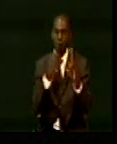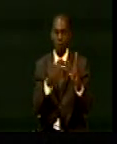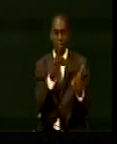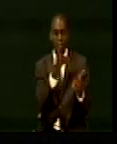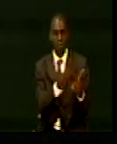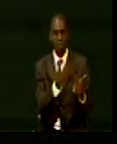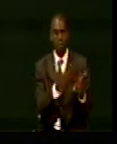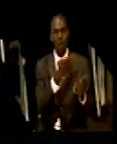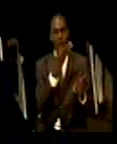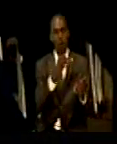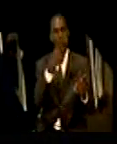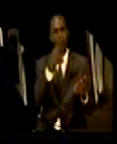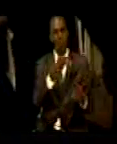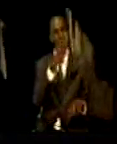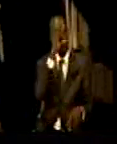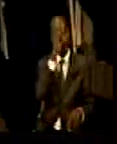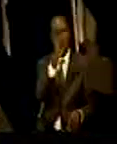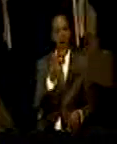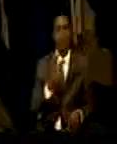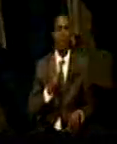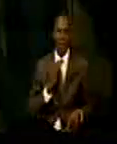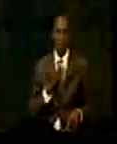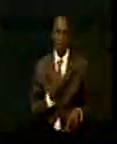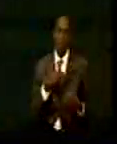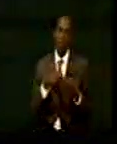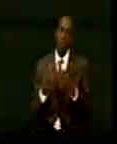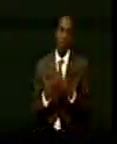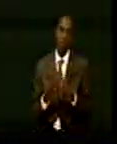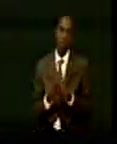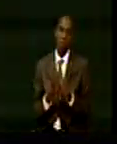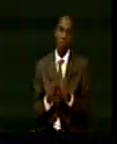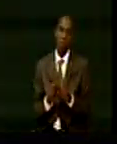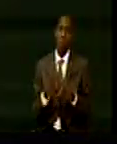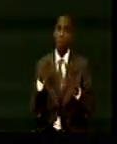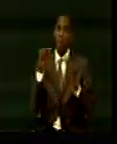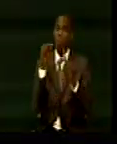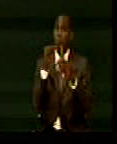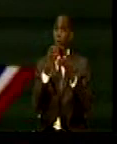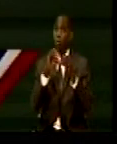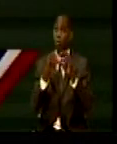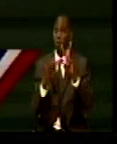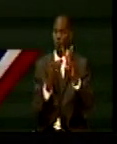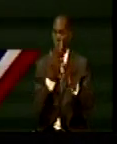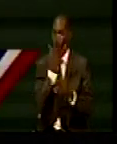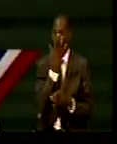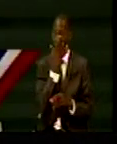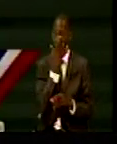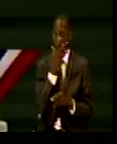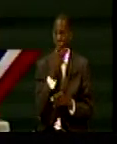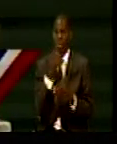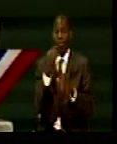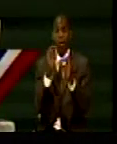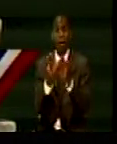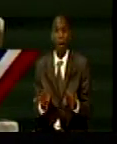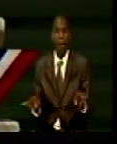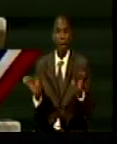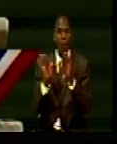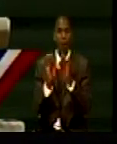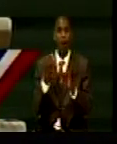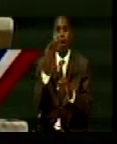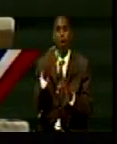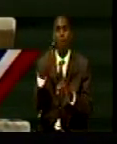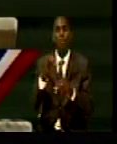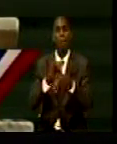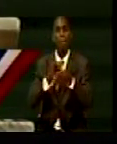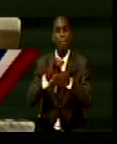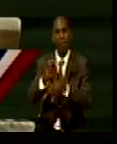man, our situation. Number two now, point number two, the importance of the message,